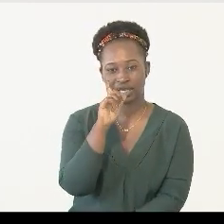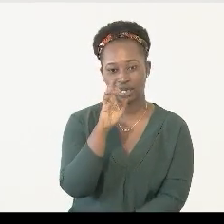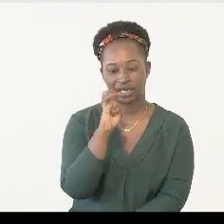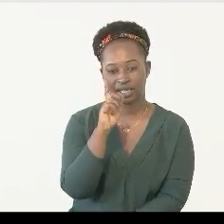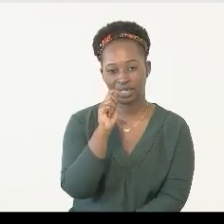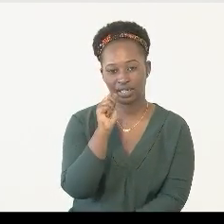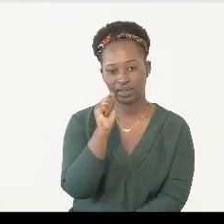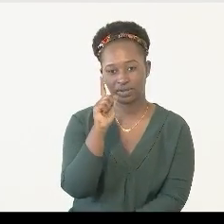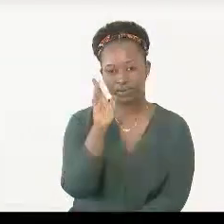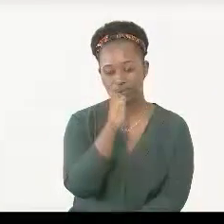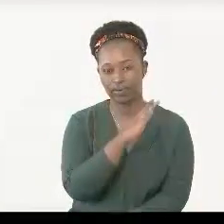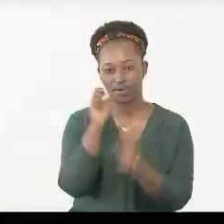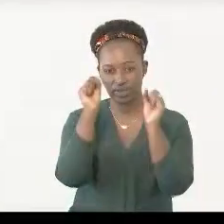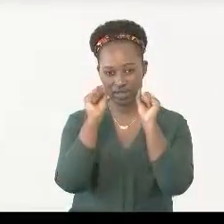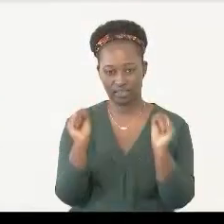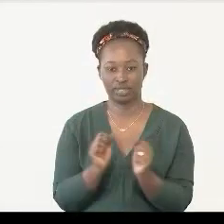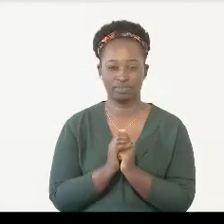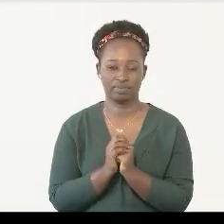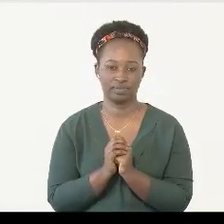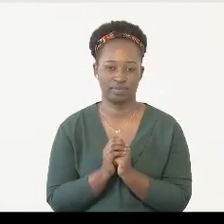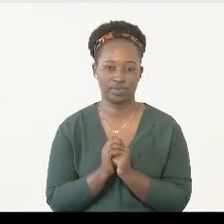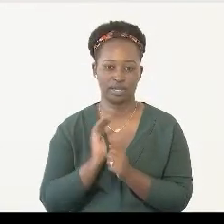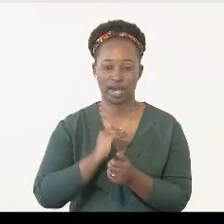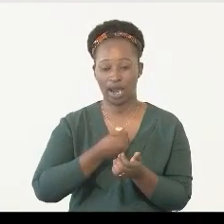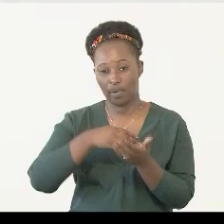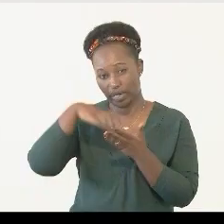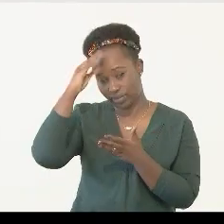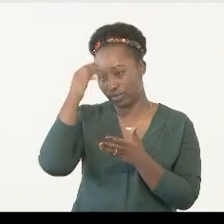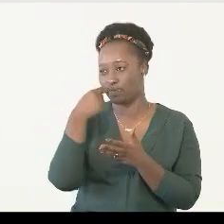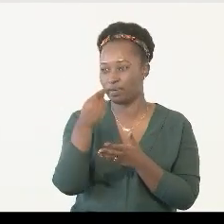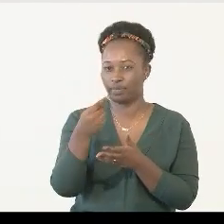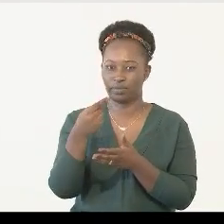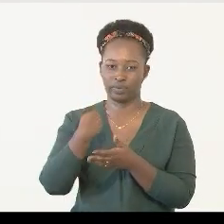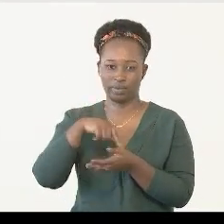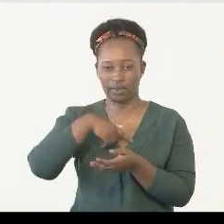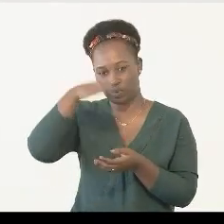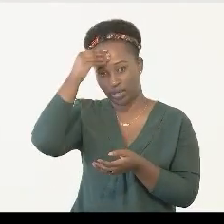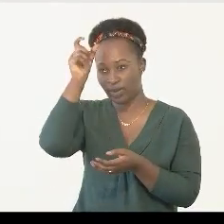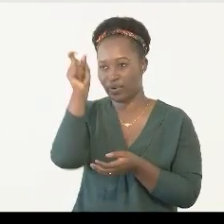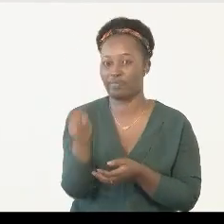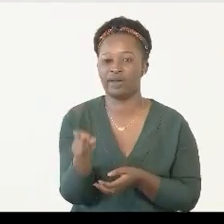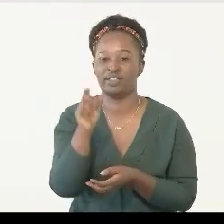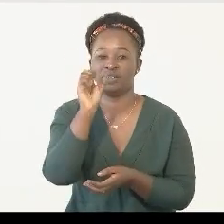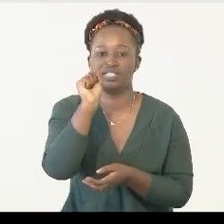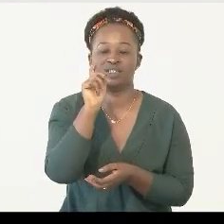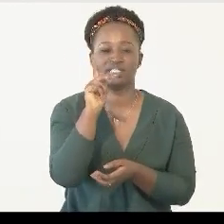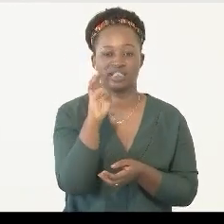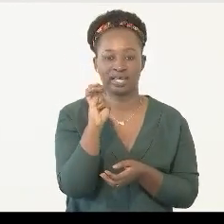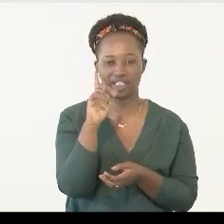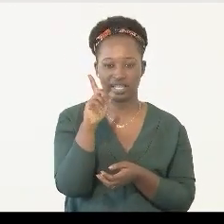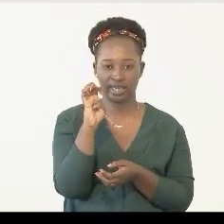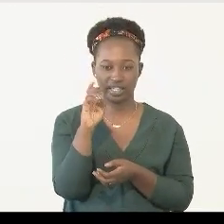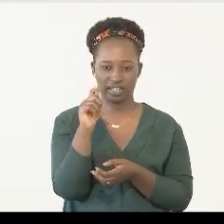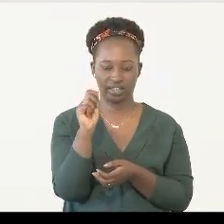of the questions we saw have come from. Our lesson is human skeletal system, and by the end of this